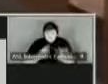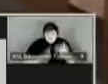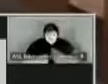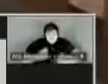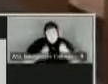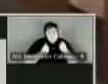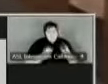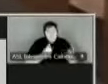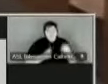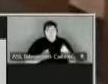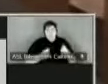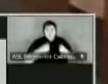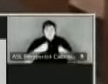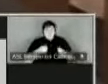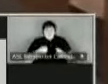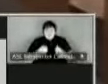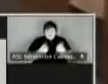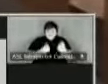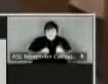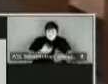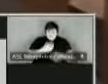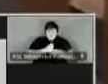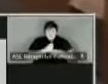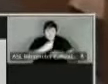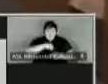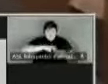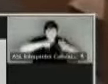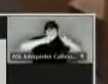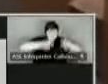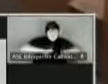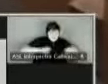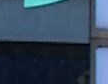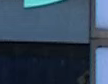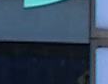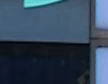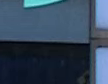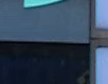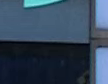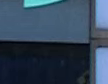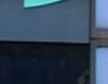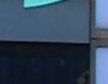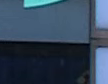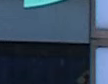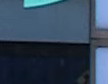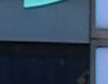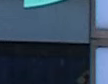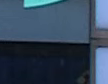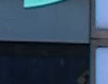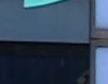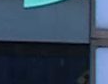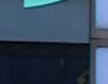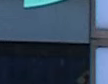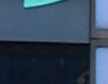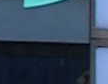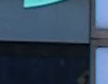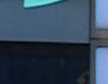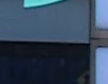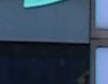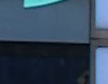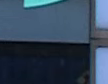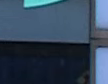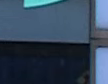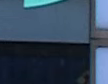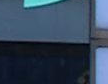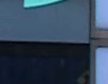we consistently and constantly assess what actions may need to be taken. That inquiry, by the way, came from a good government